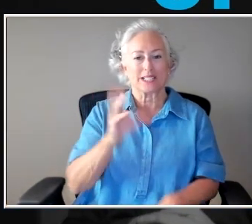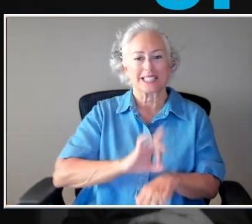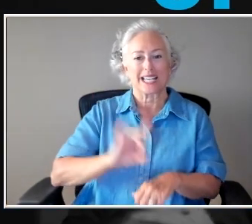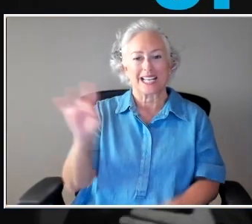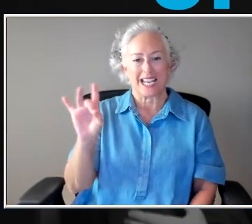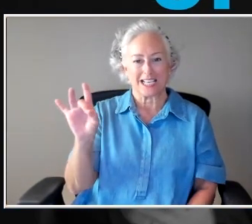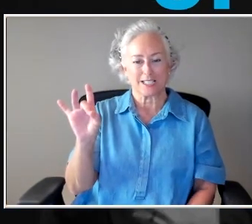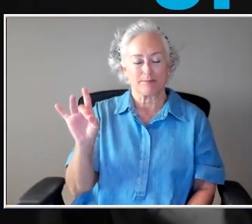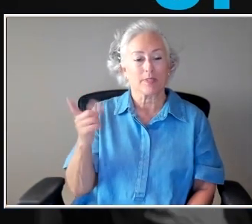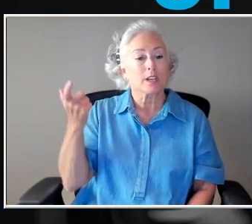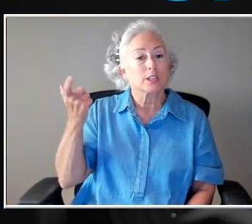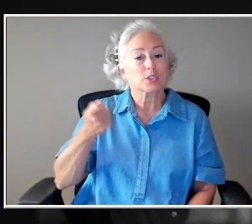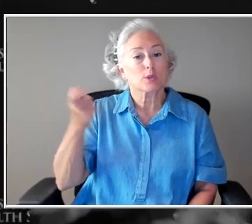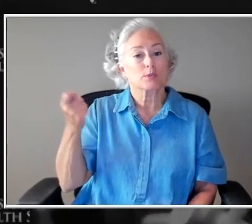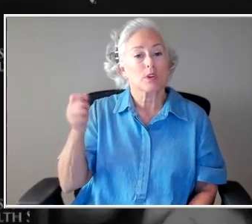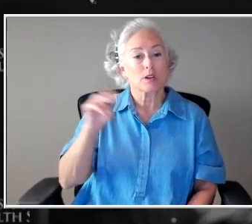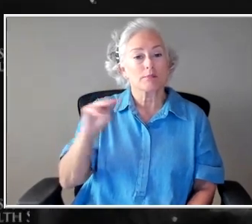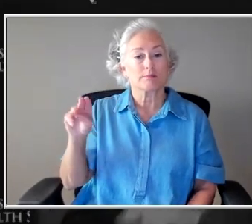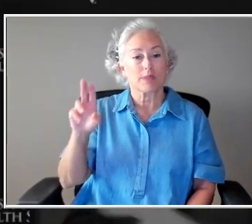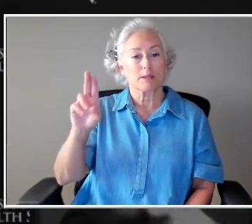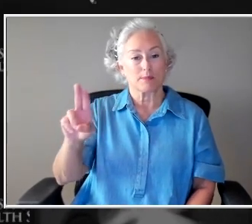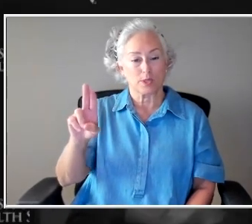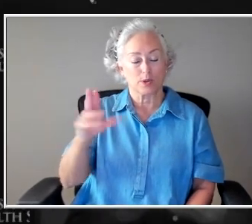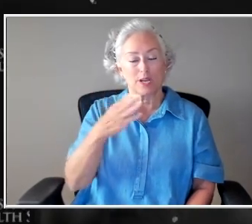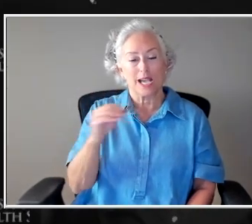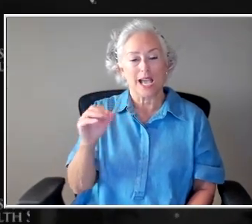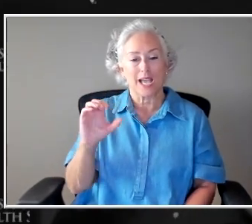Subscribe to our morning medical update and Open